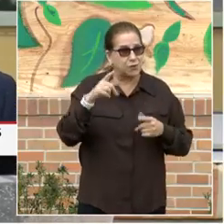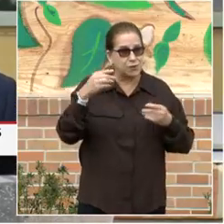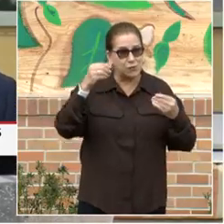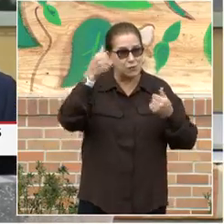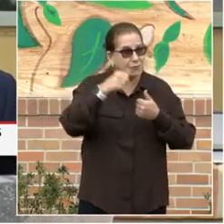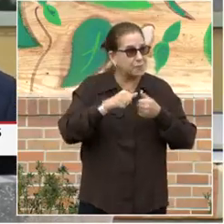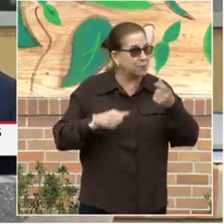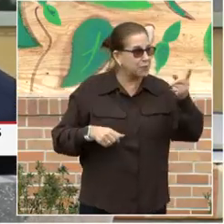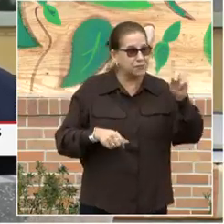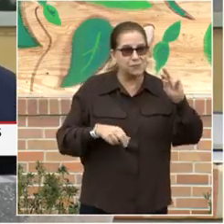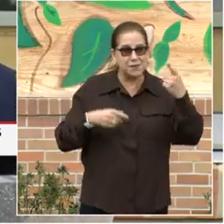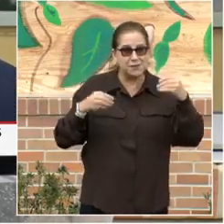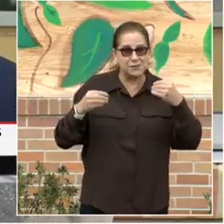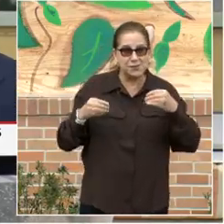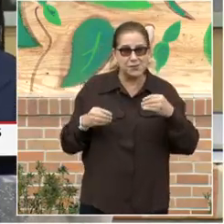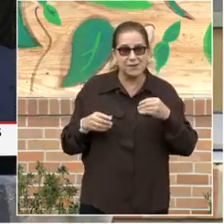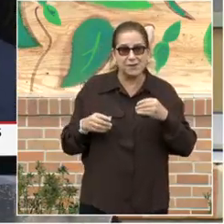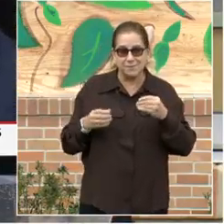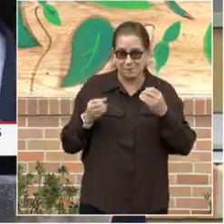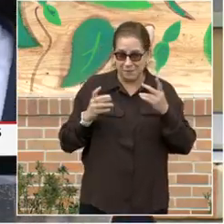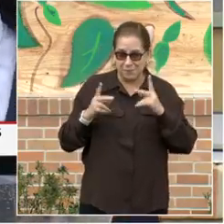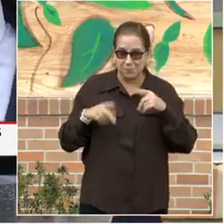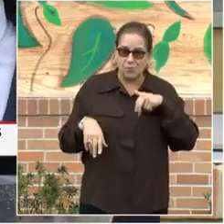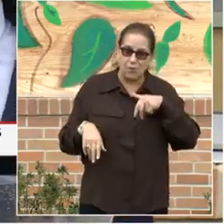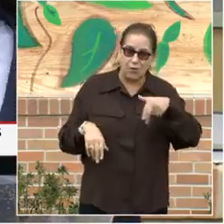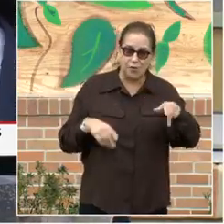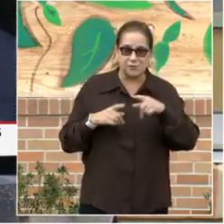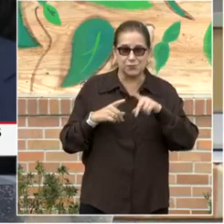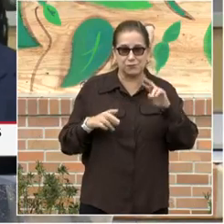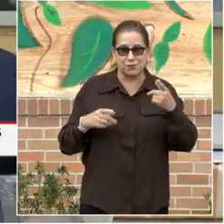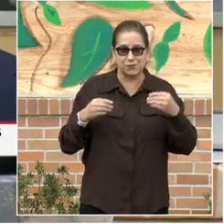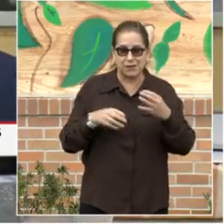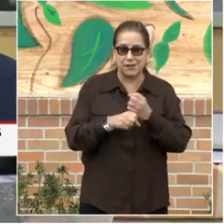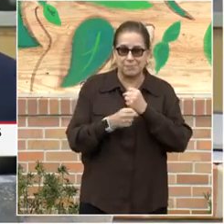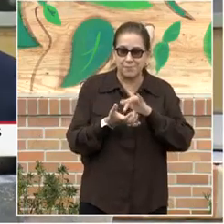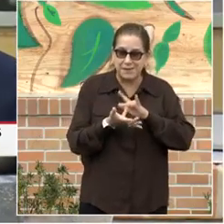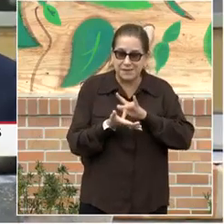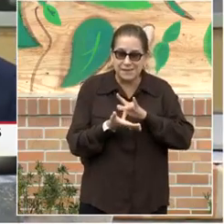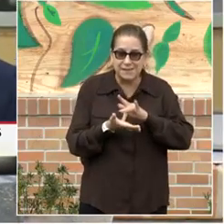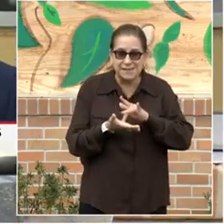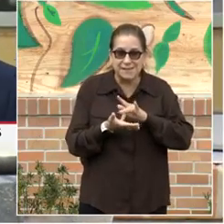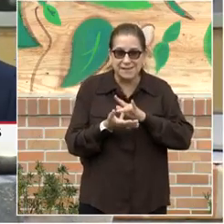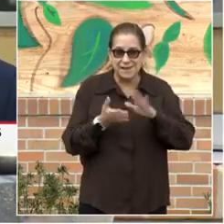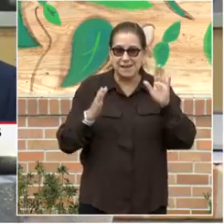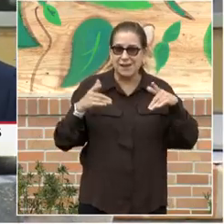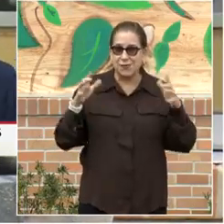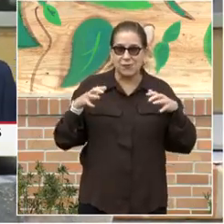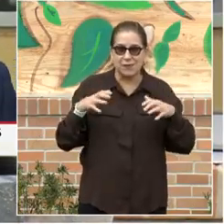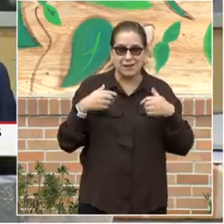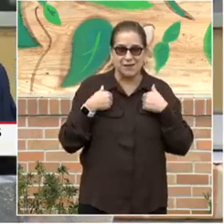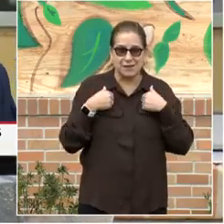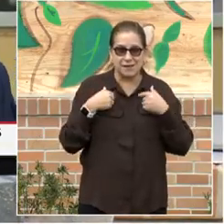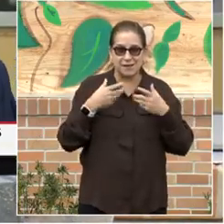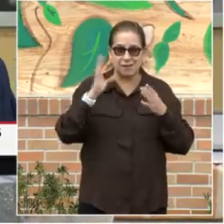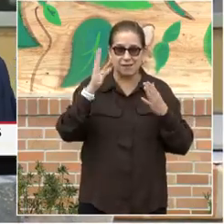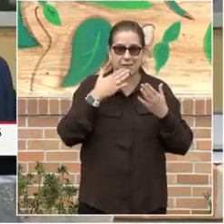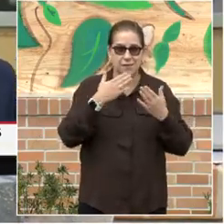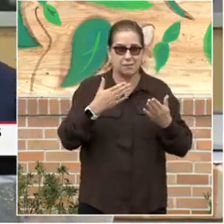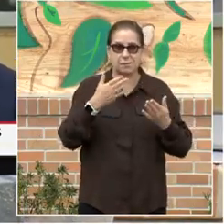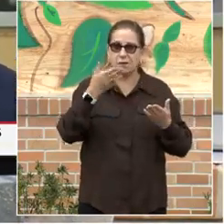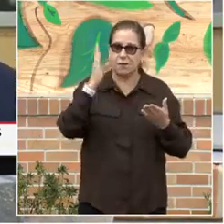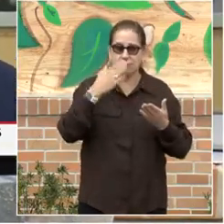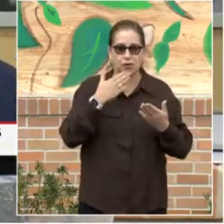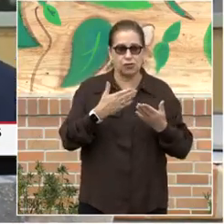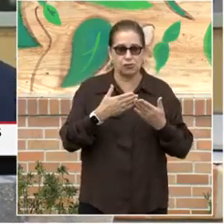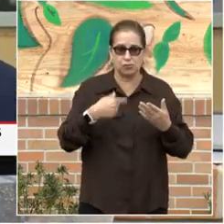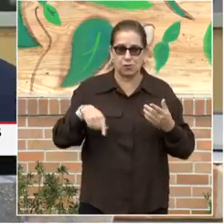been here for a while. People's Drug Store. To get her medicine. And so I know it's raining, so I digress. But God is good to us. We are grateful. We